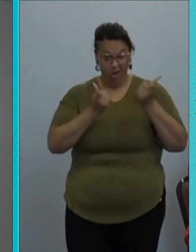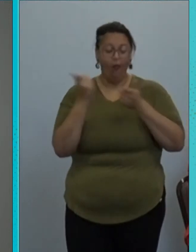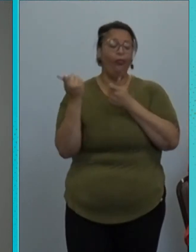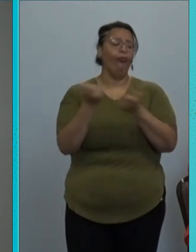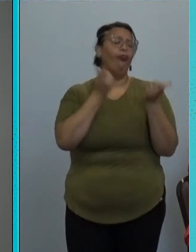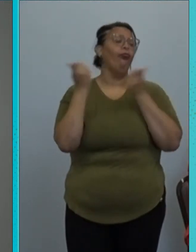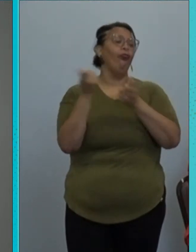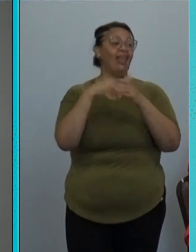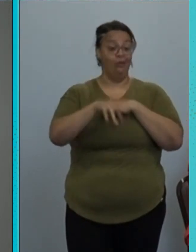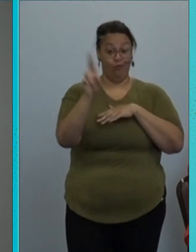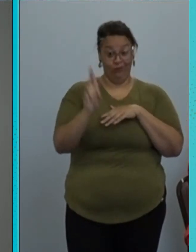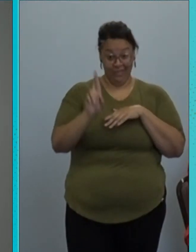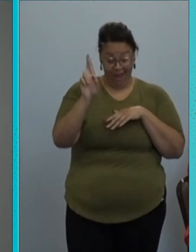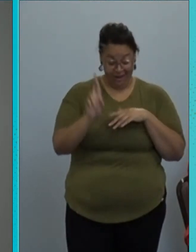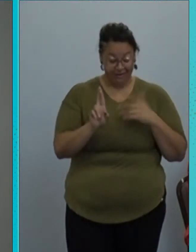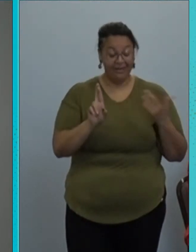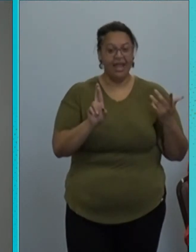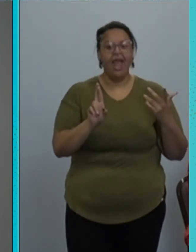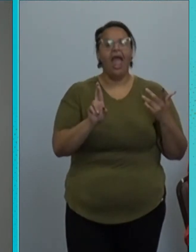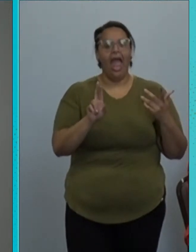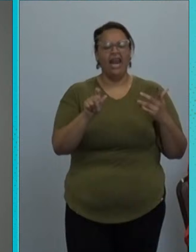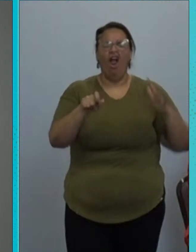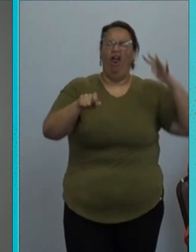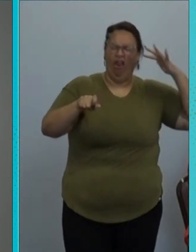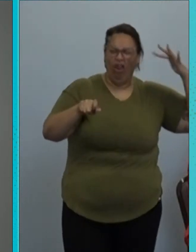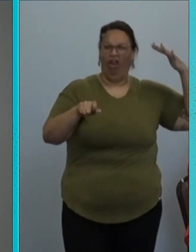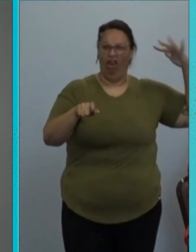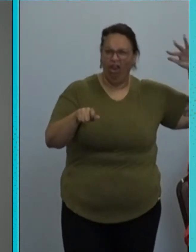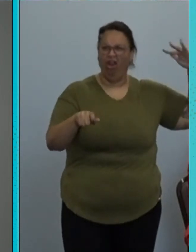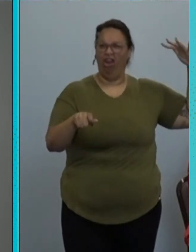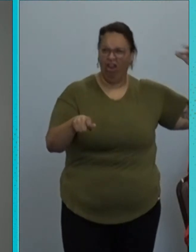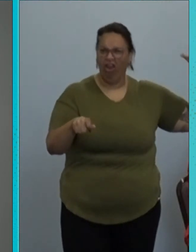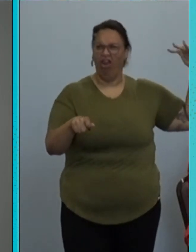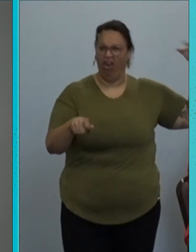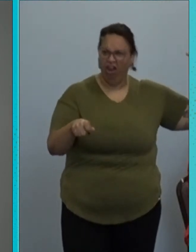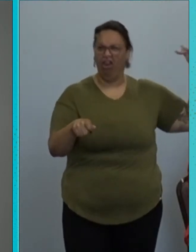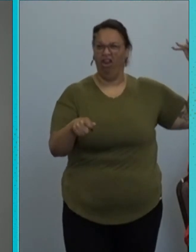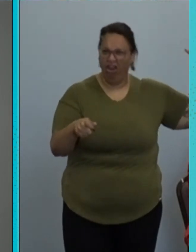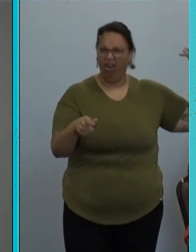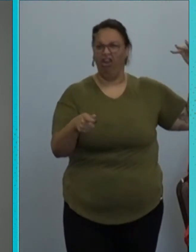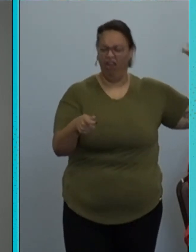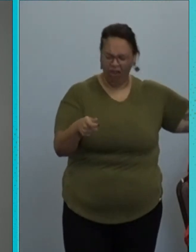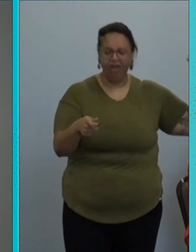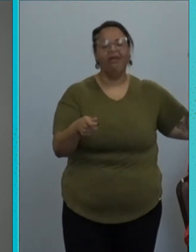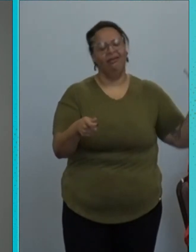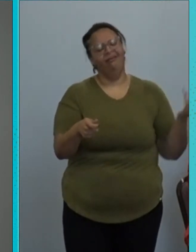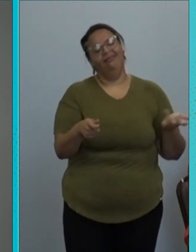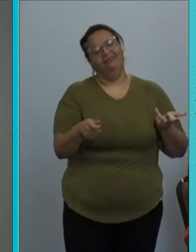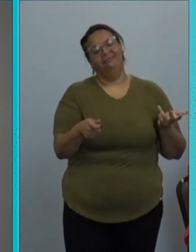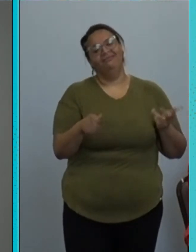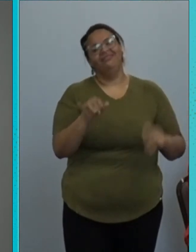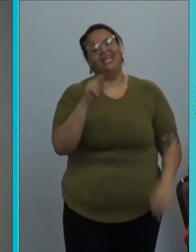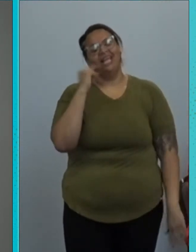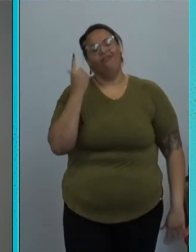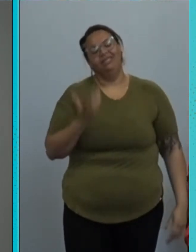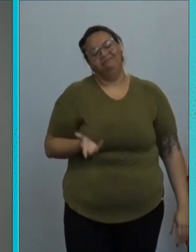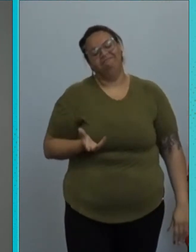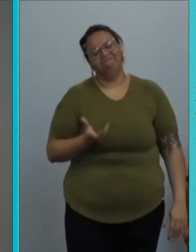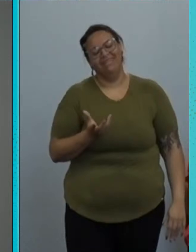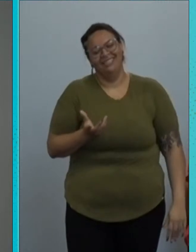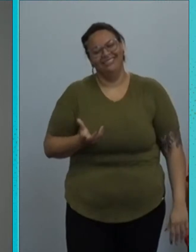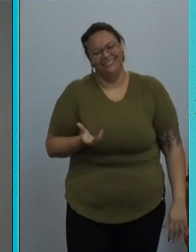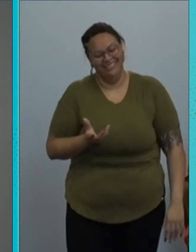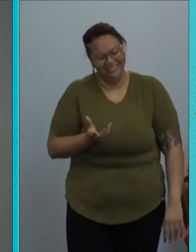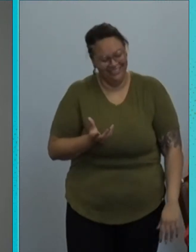driving through Riverside really blasting out the Daft Punk, that's Galvin.